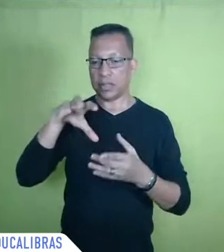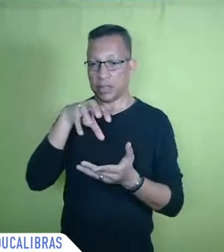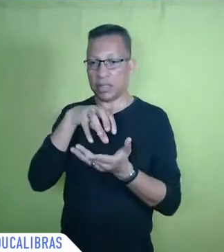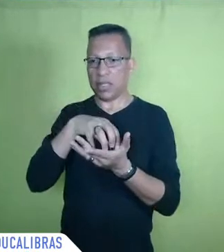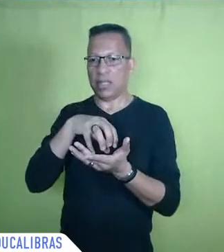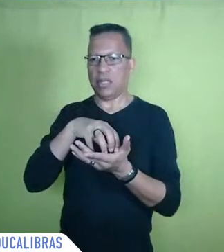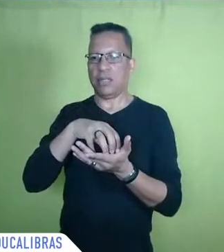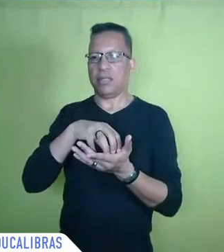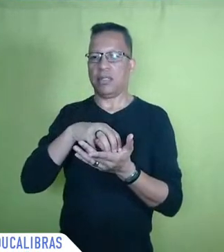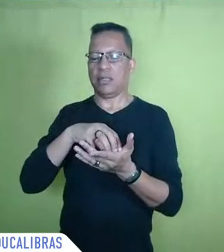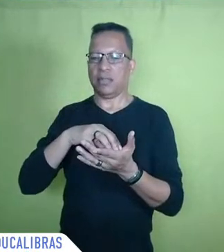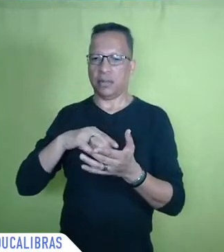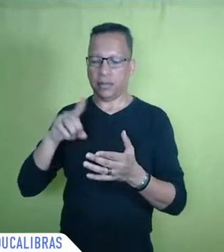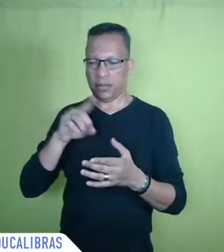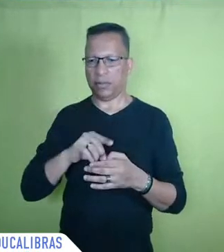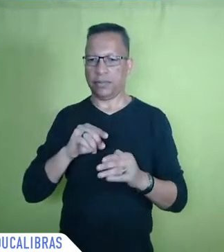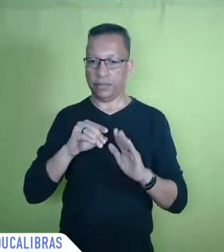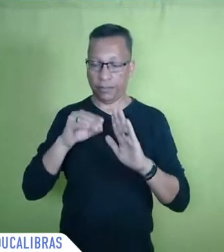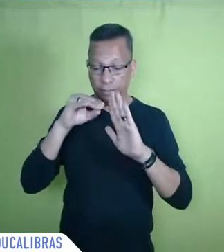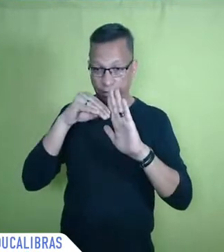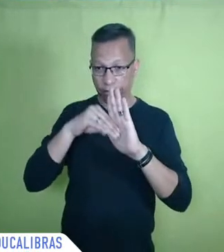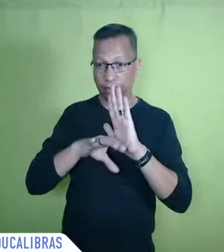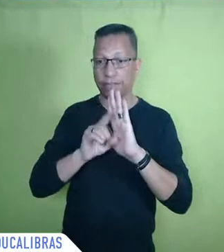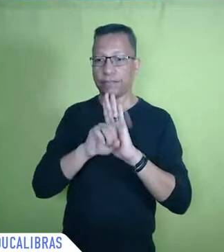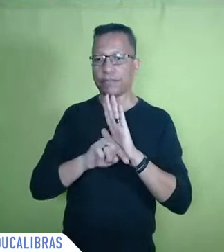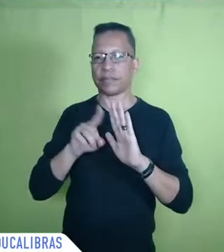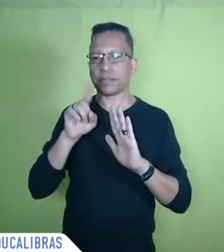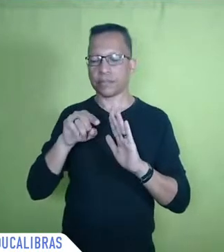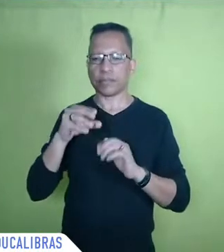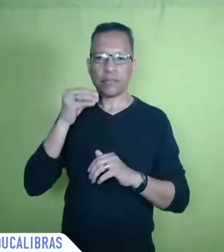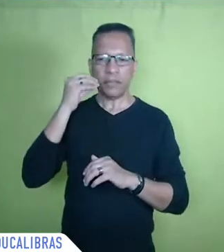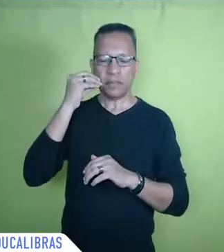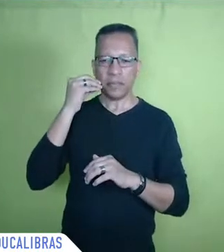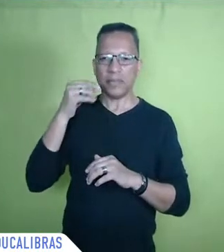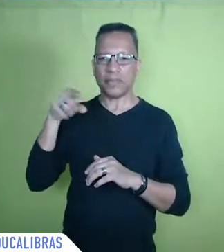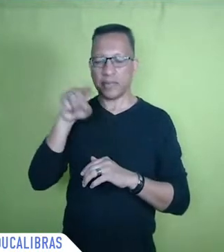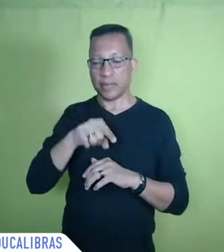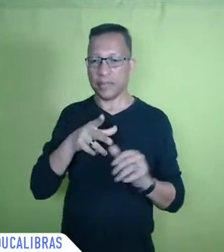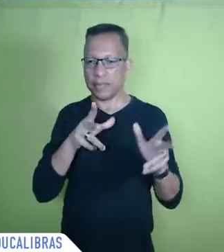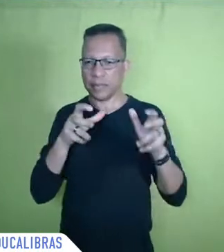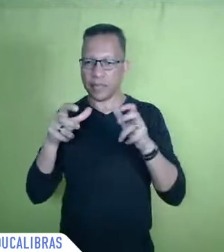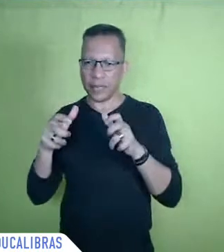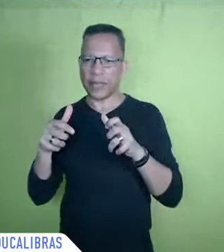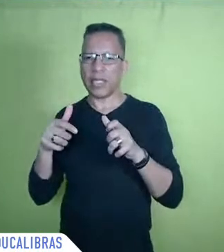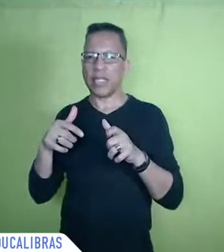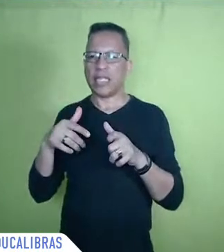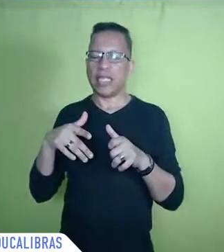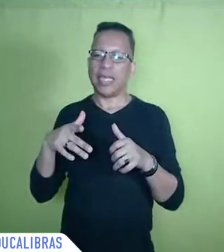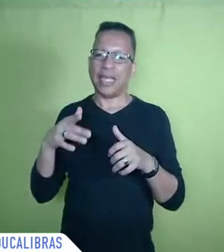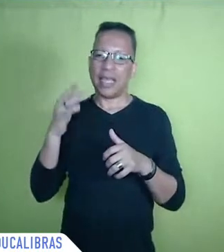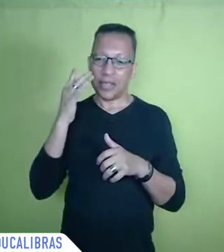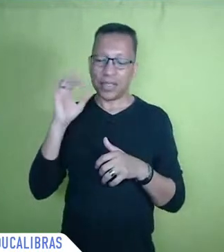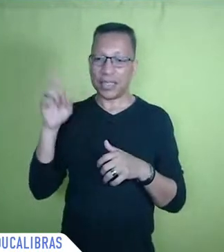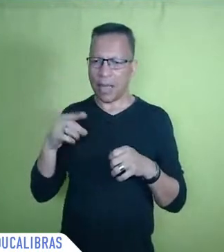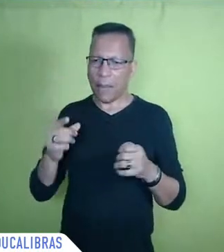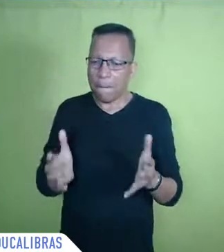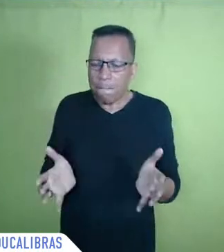public policies focused on these territories where you have lower income. So this is an experience we